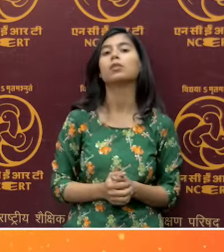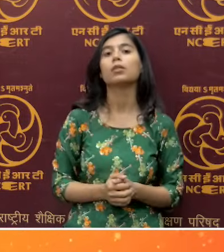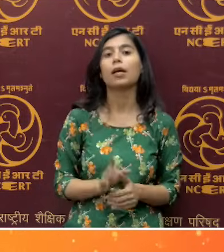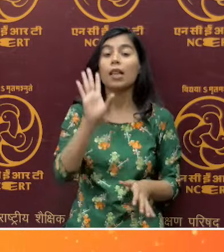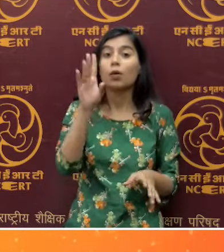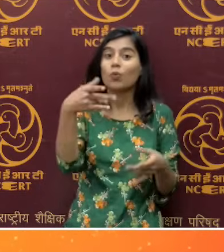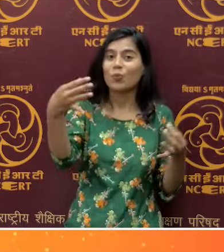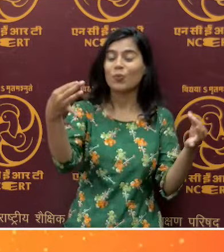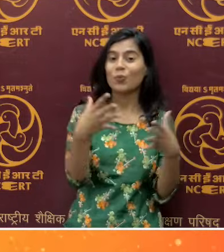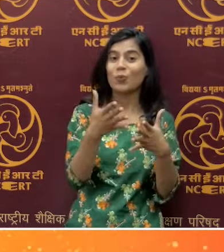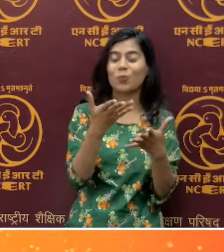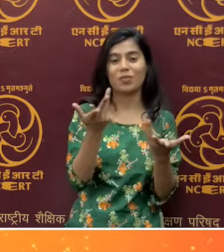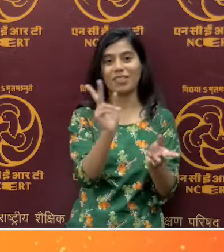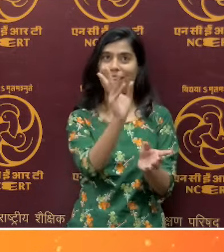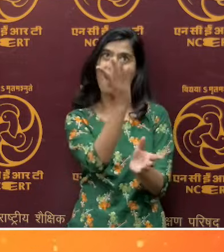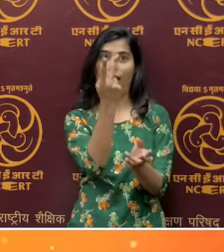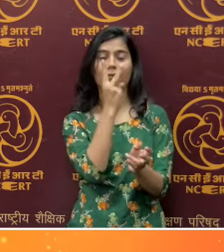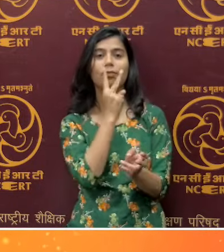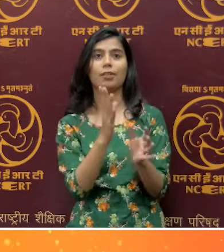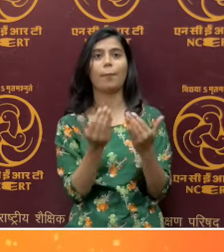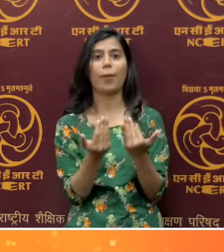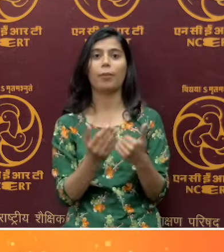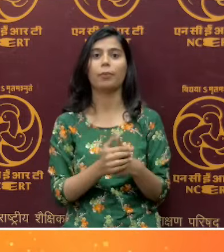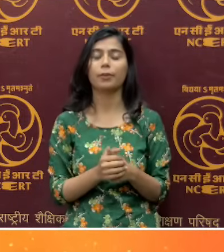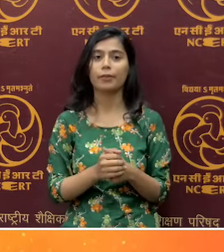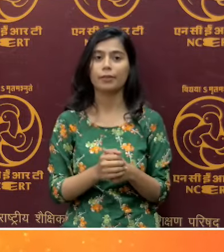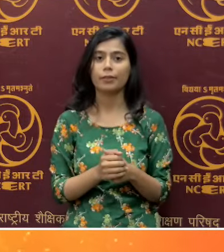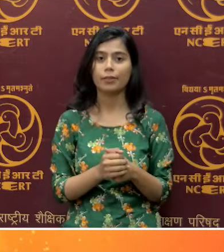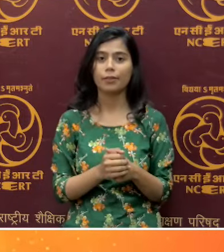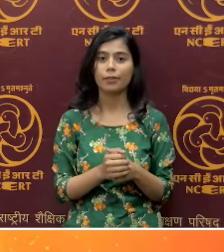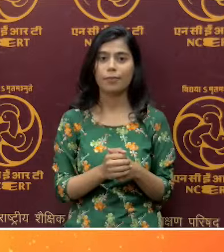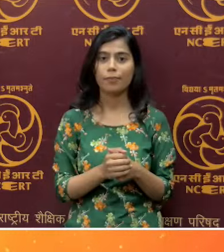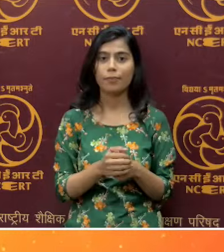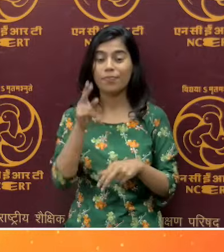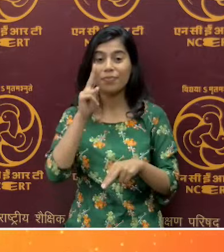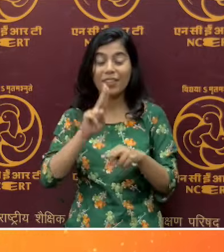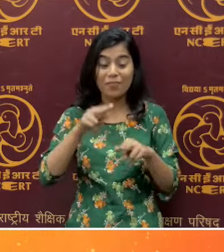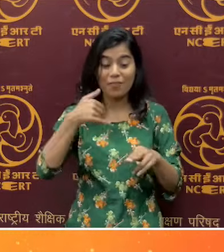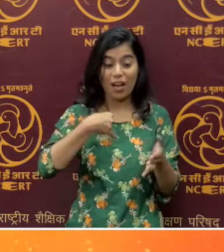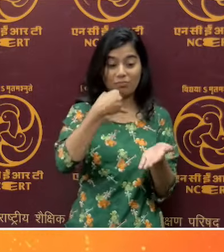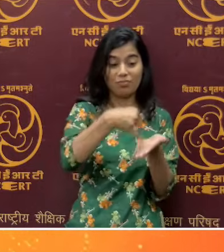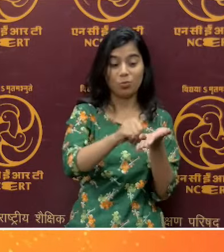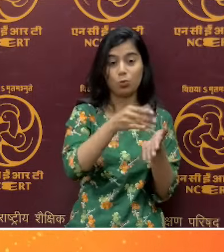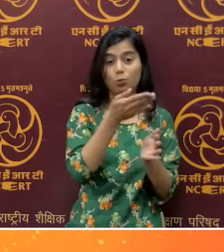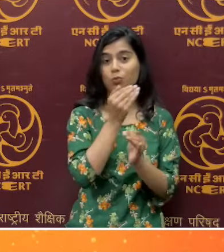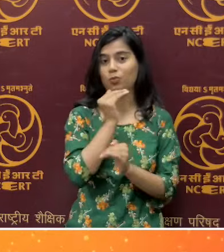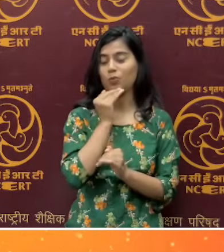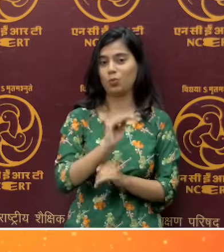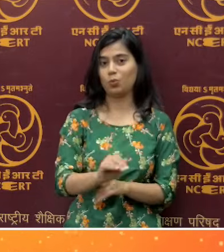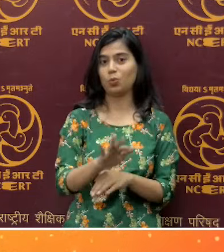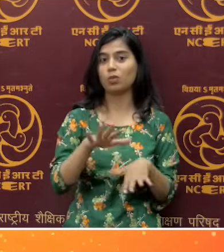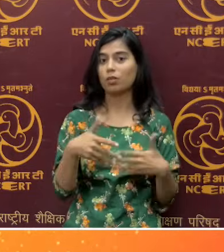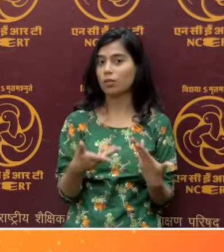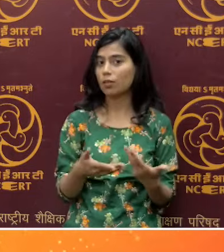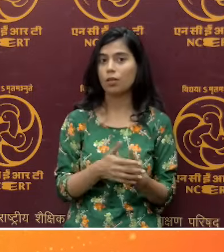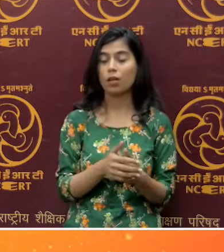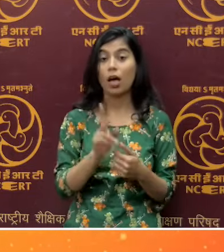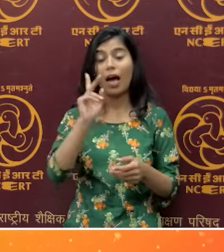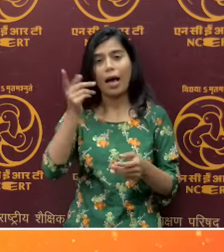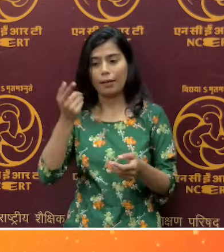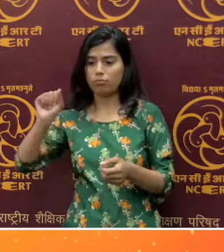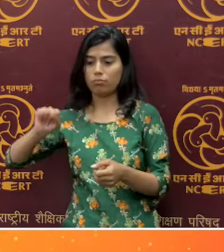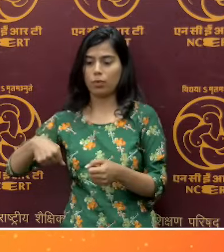updated. The other option is we can remove the particular student. If in case I wanted to remove this student, so I can click on remove student and click on